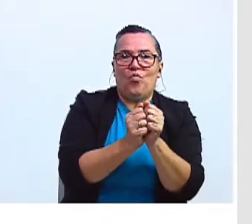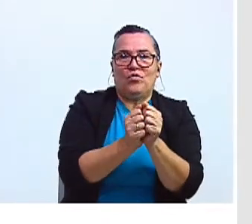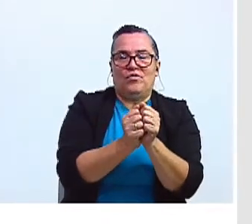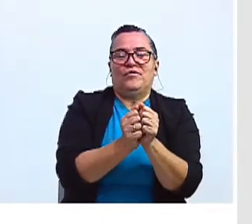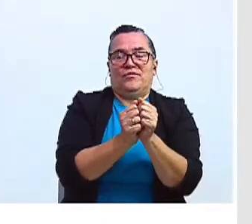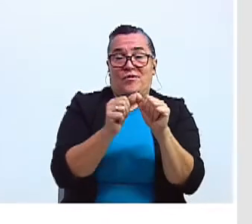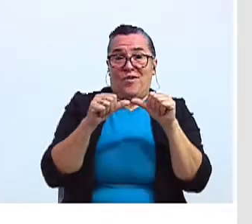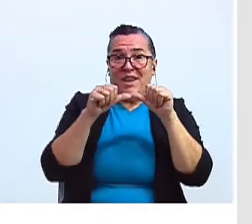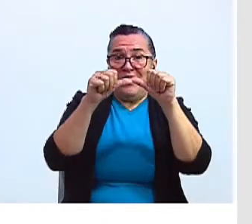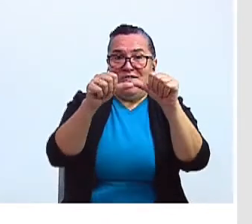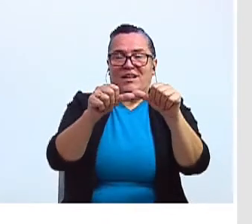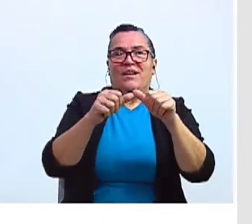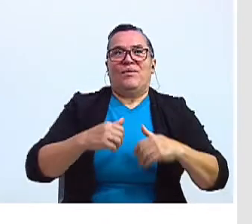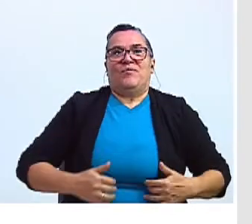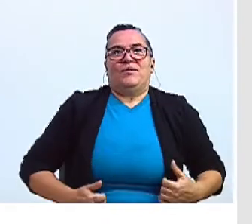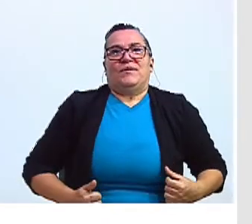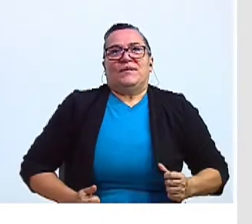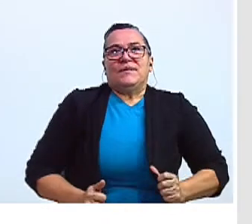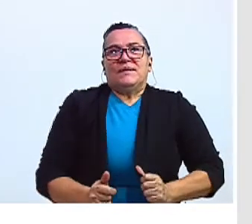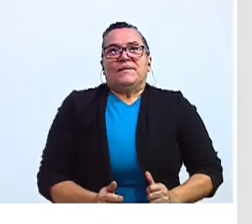with next one.